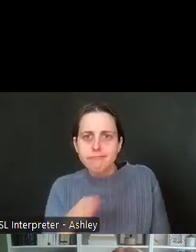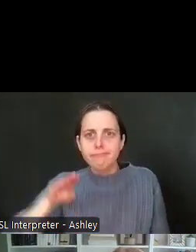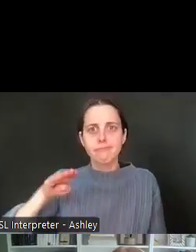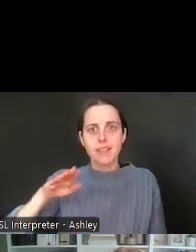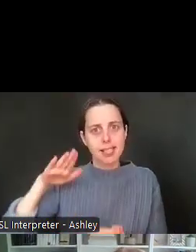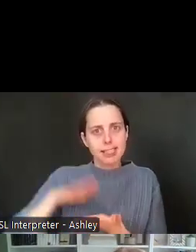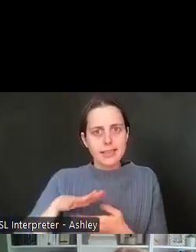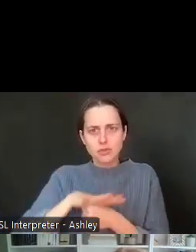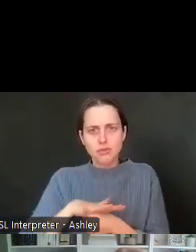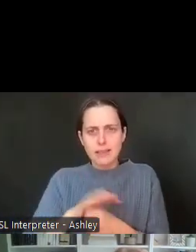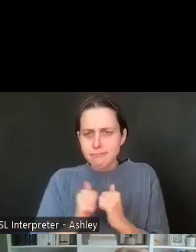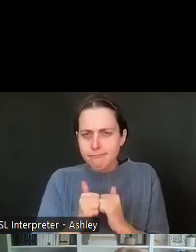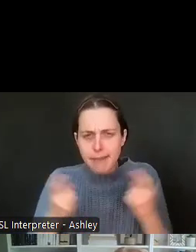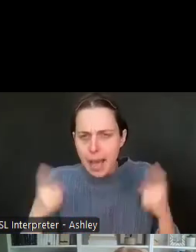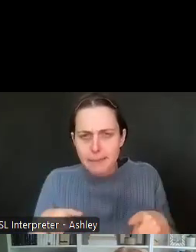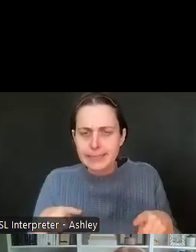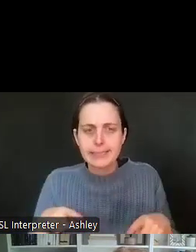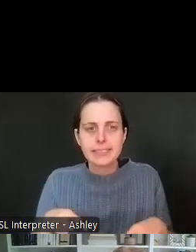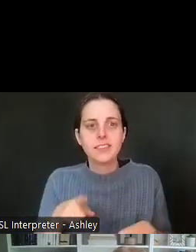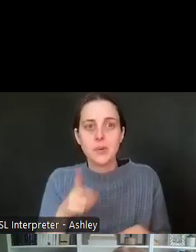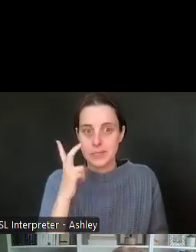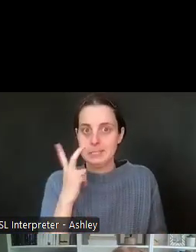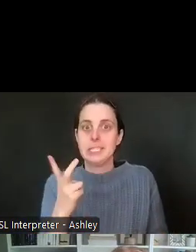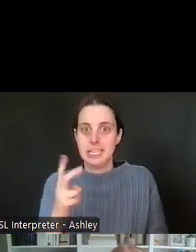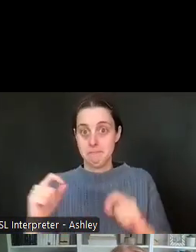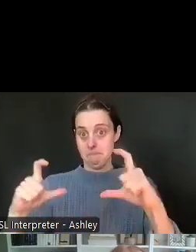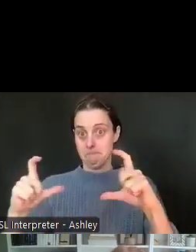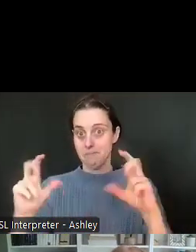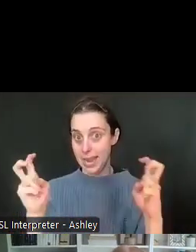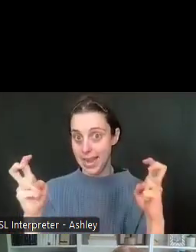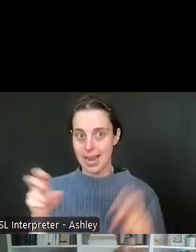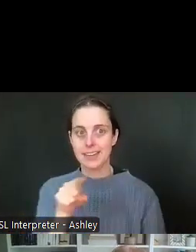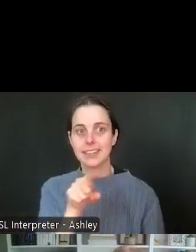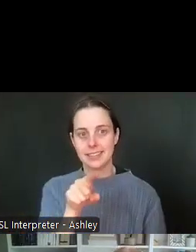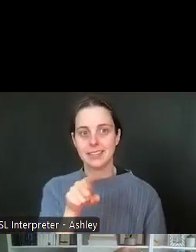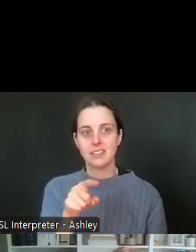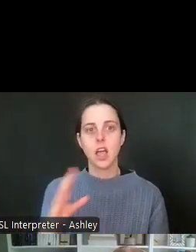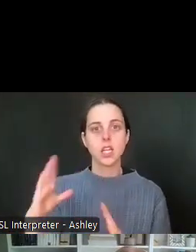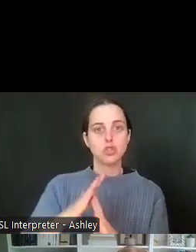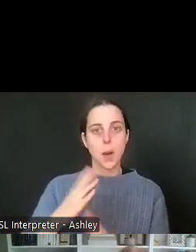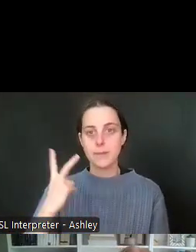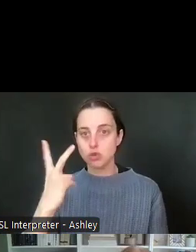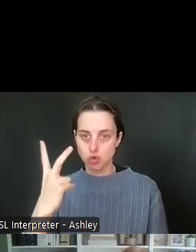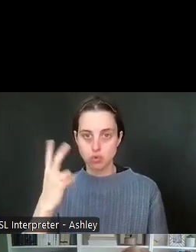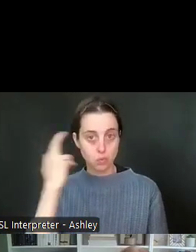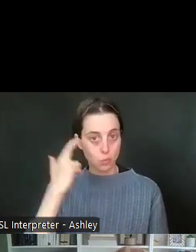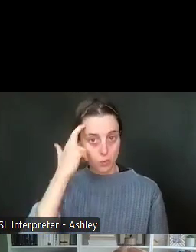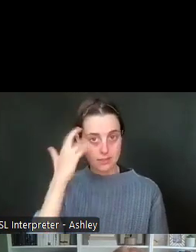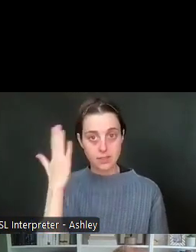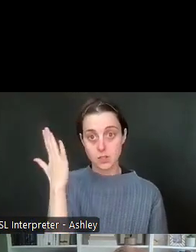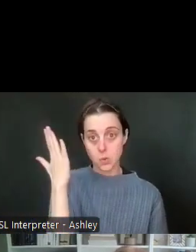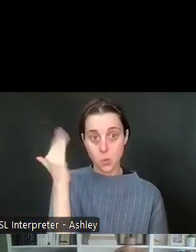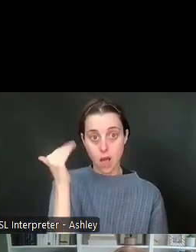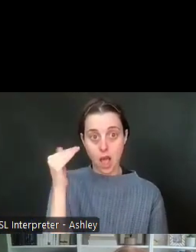it turns out, if you look here at the headline on your screen, the top two contributing factors were work